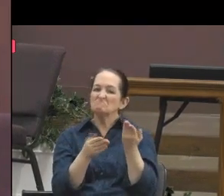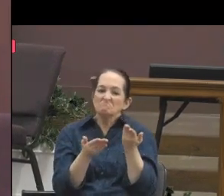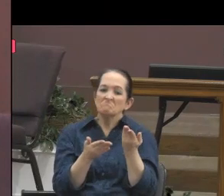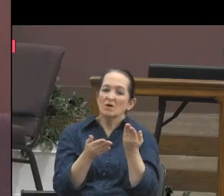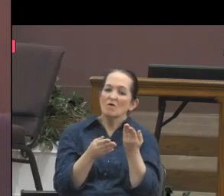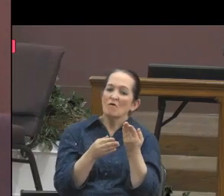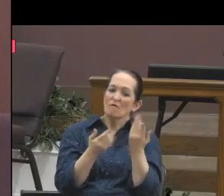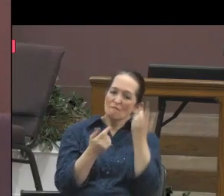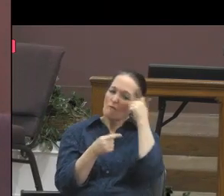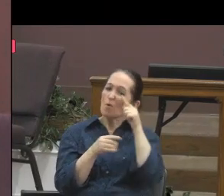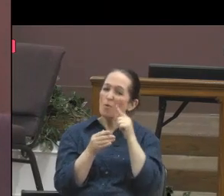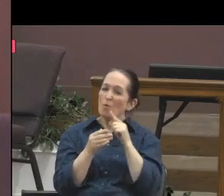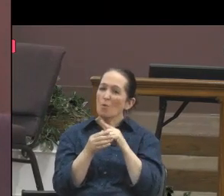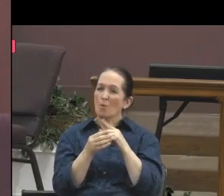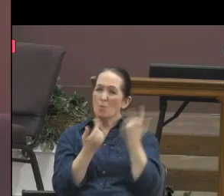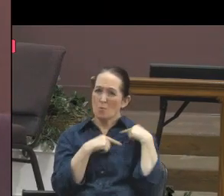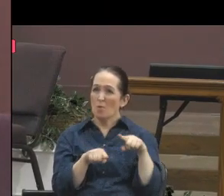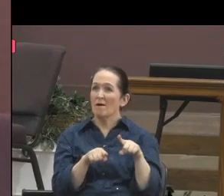while,